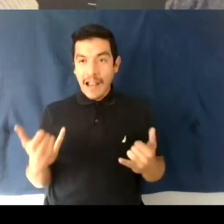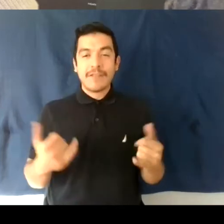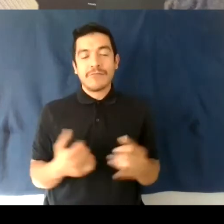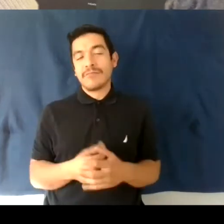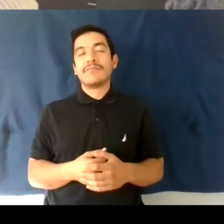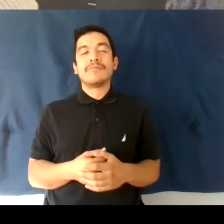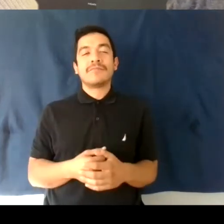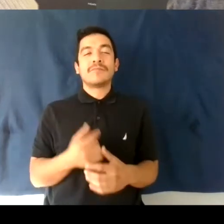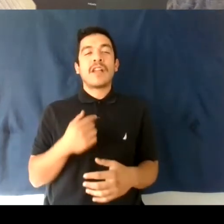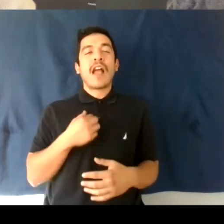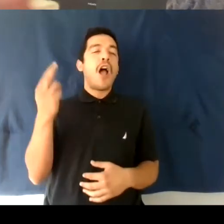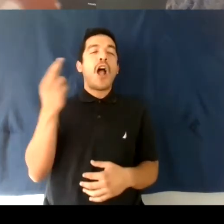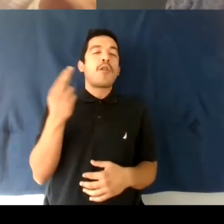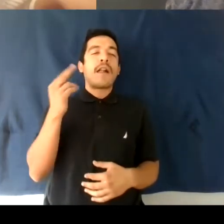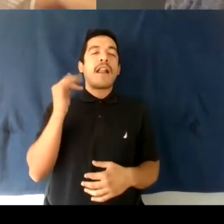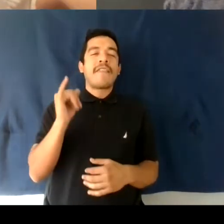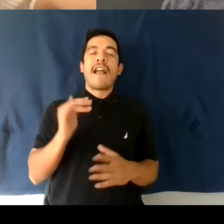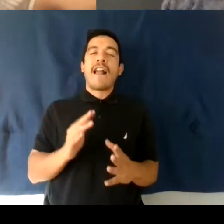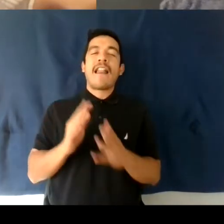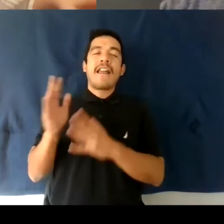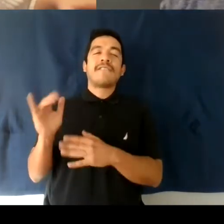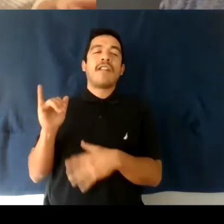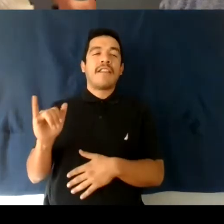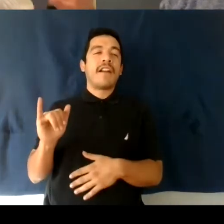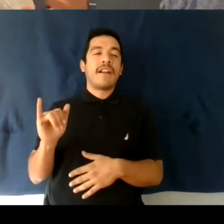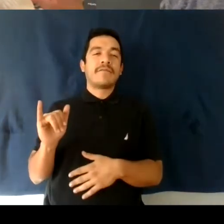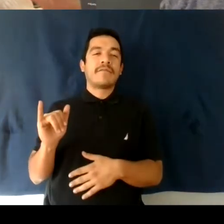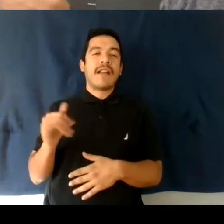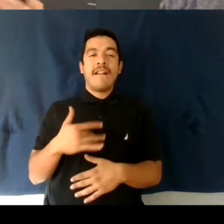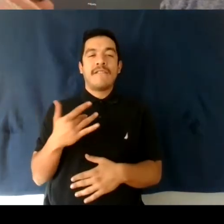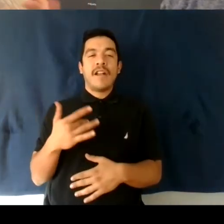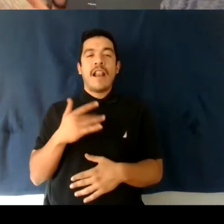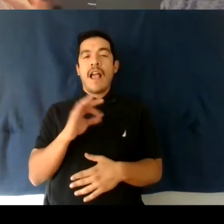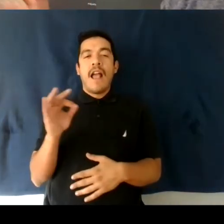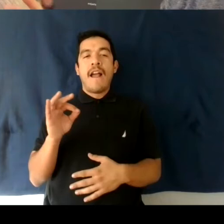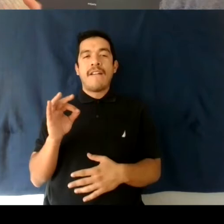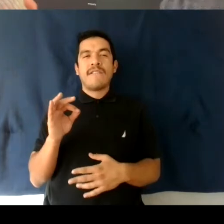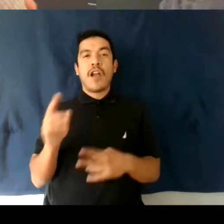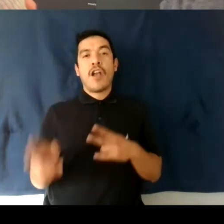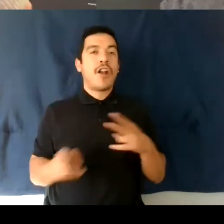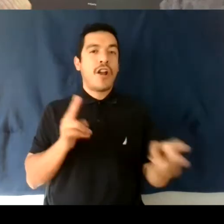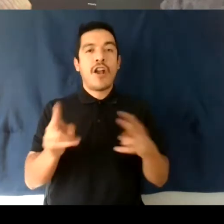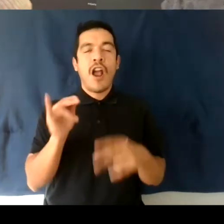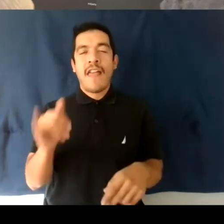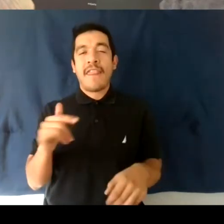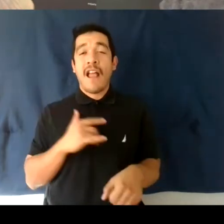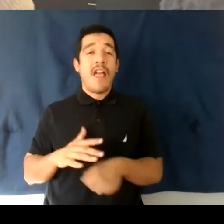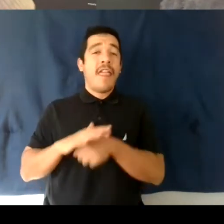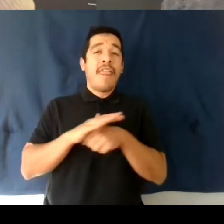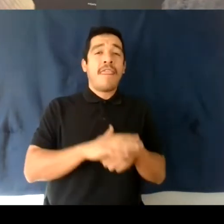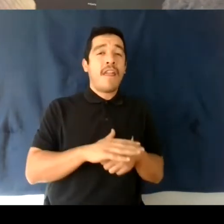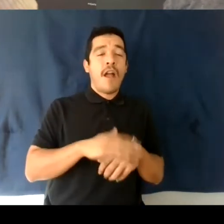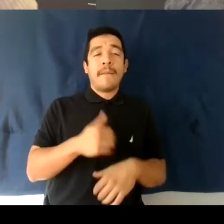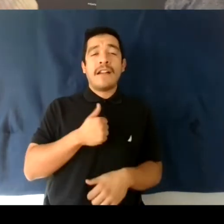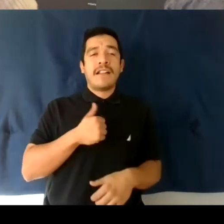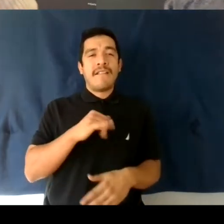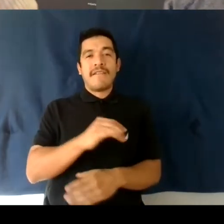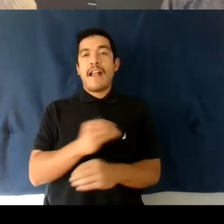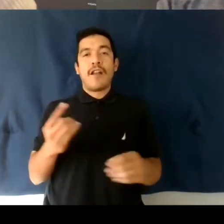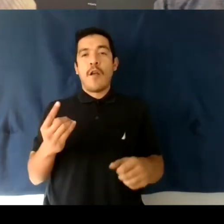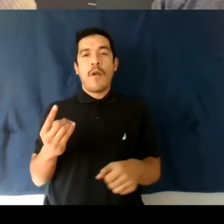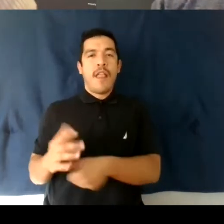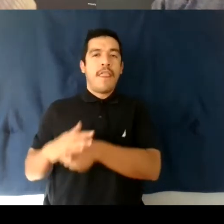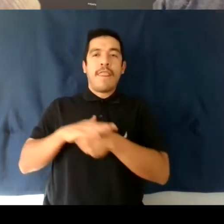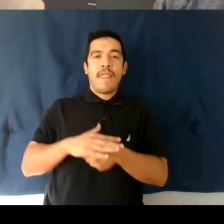like realizing sort of leaving that sort of feeling of urgency that I'm putting on myself, like no one is putting it on